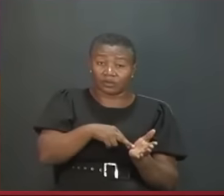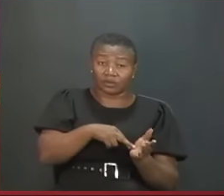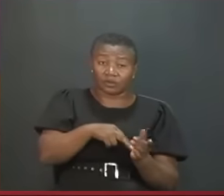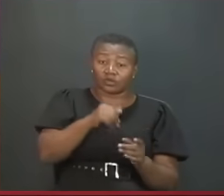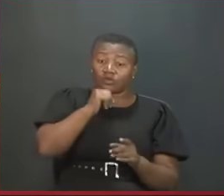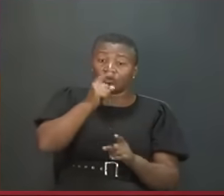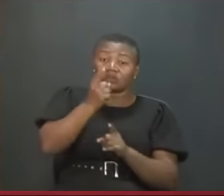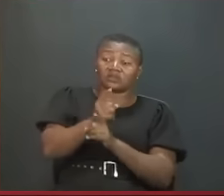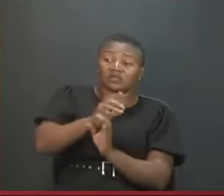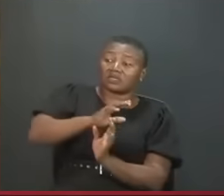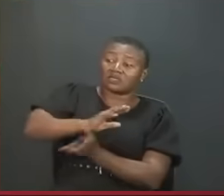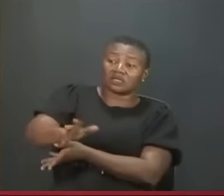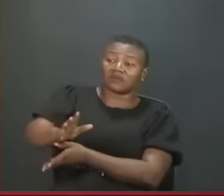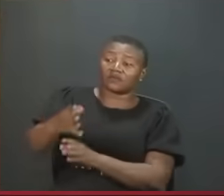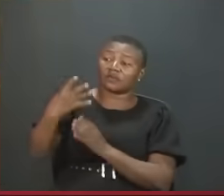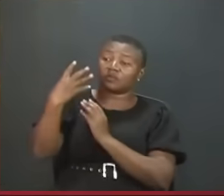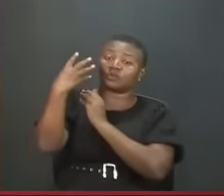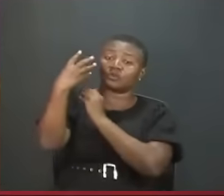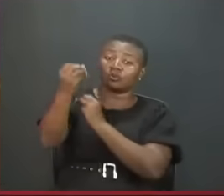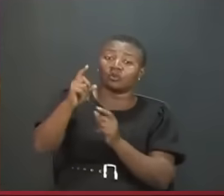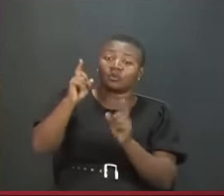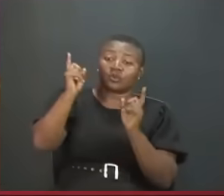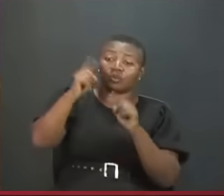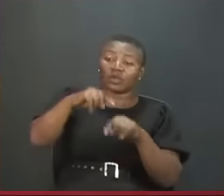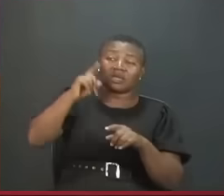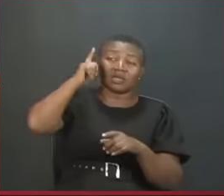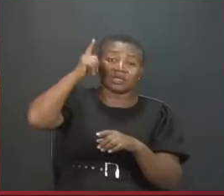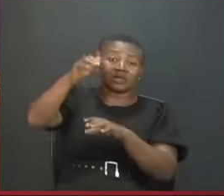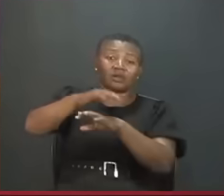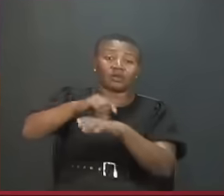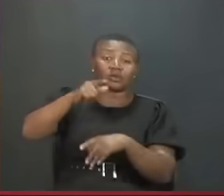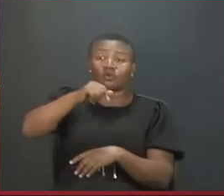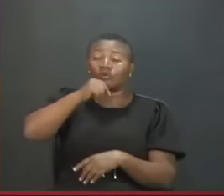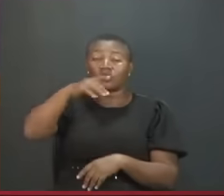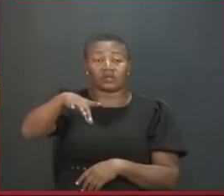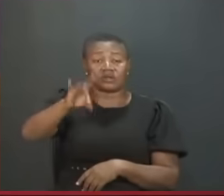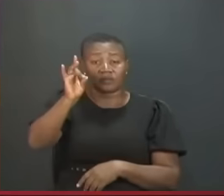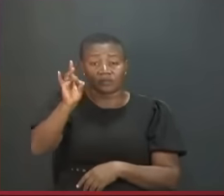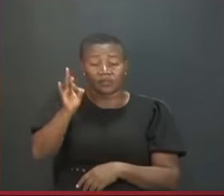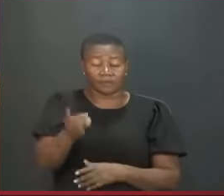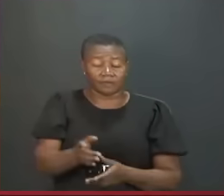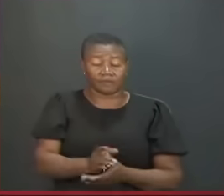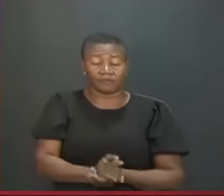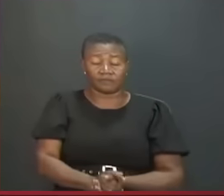when you are called upon, you are found wanting because you are naked.